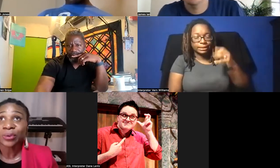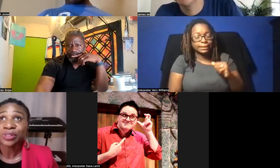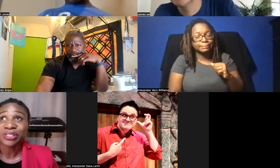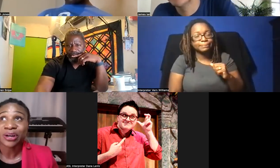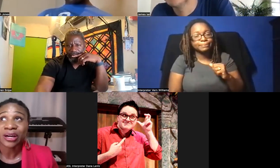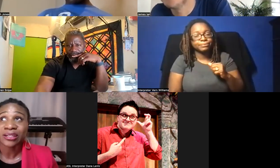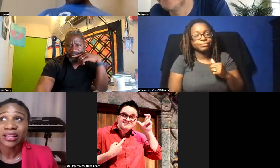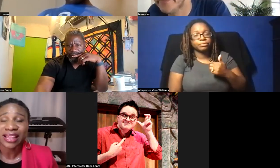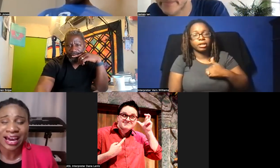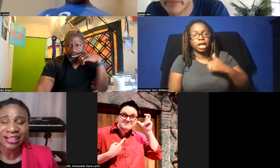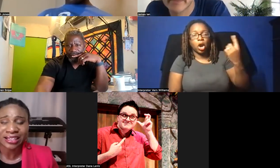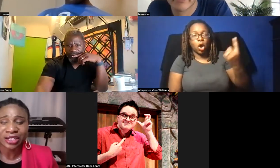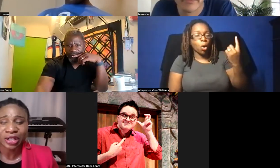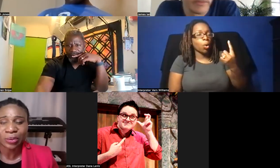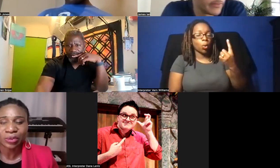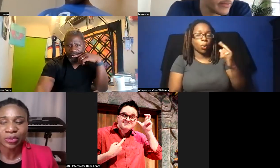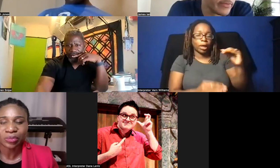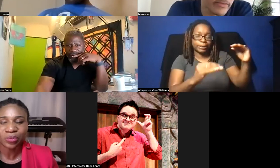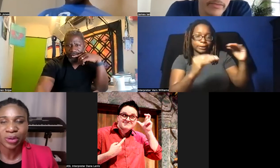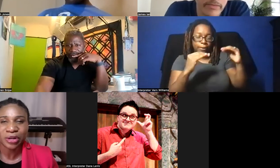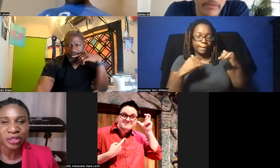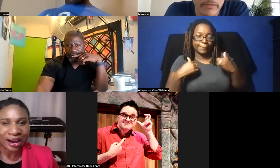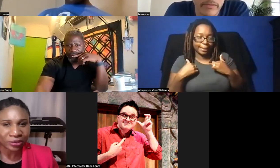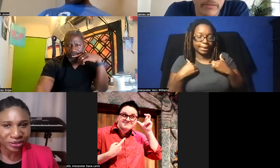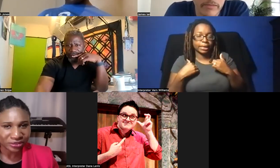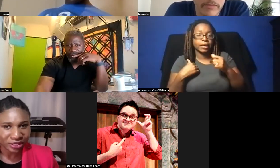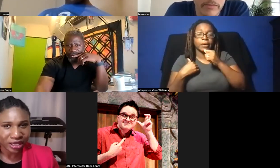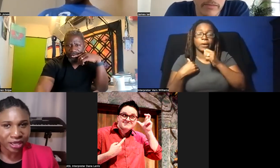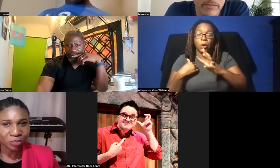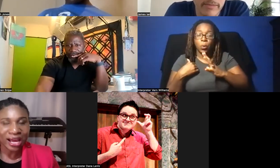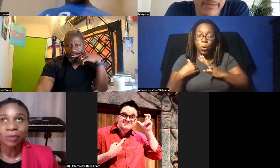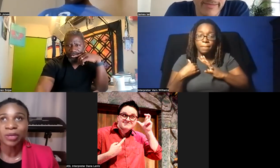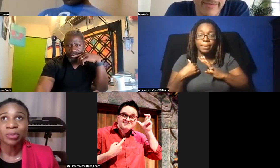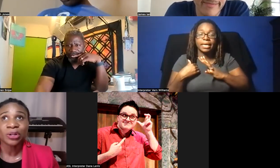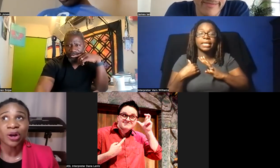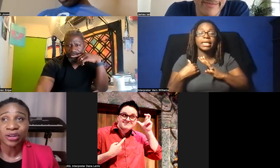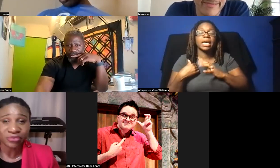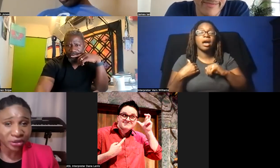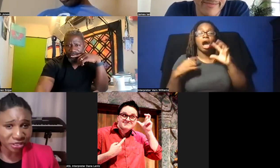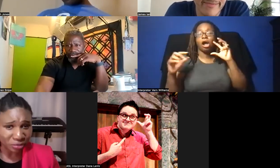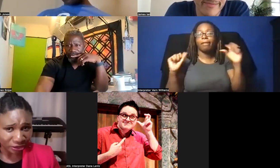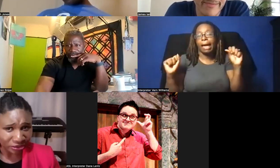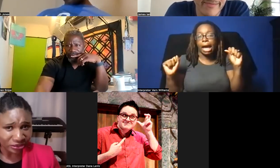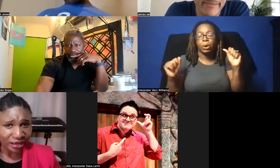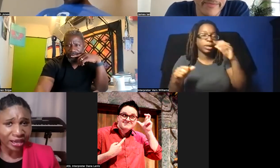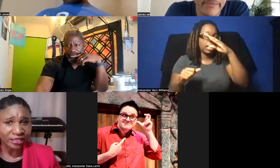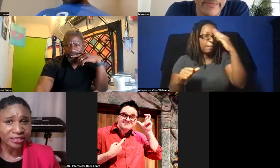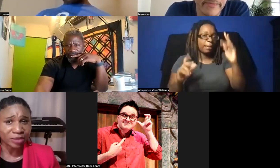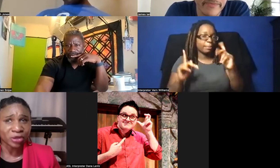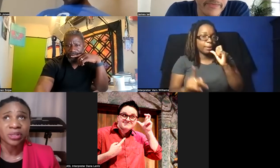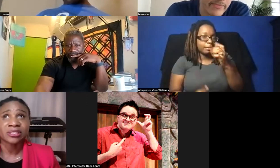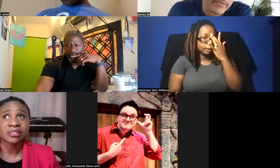just always been taught that, you know, women are loud, Black people aren't very smart,